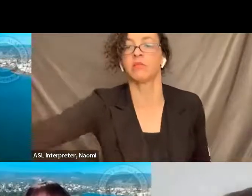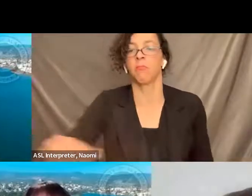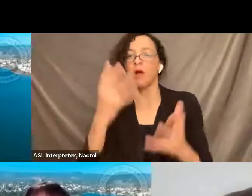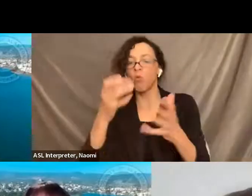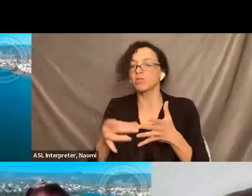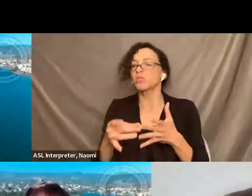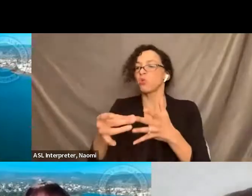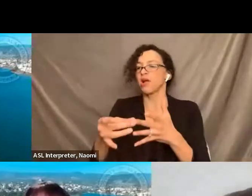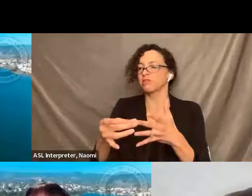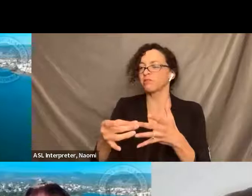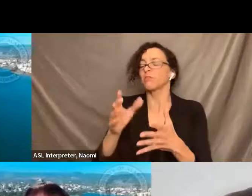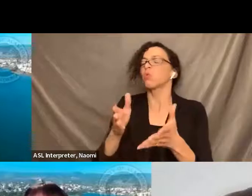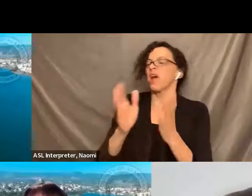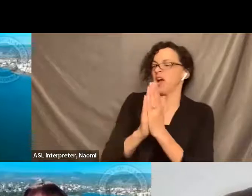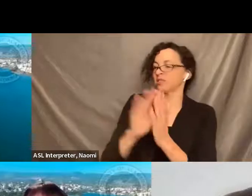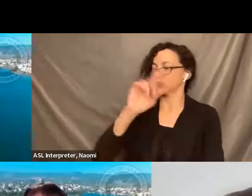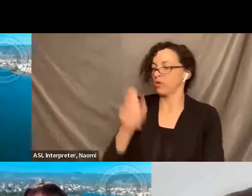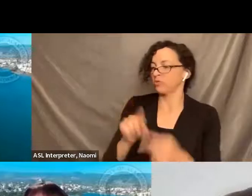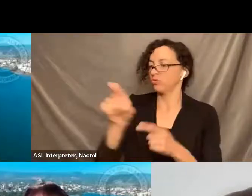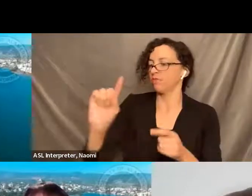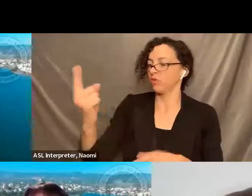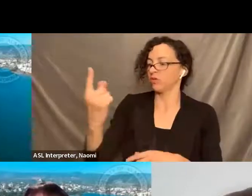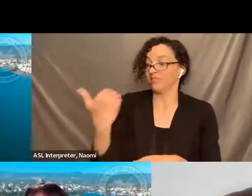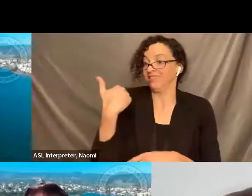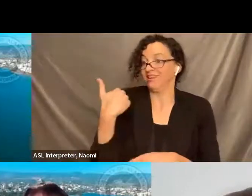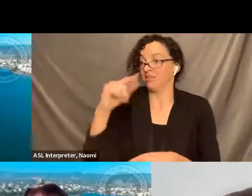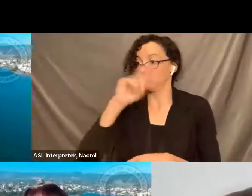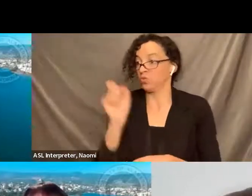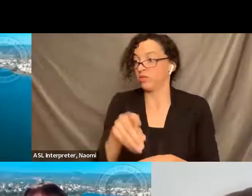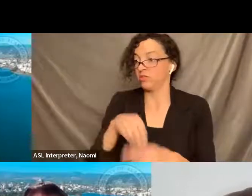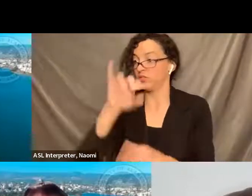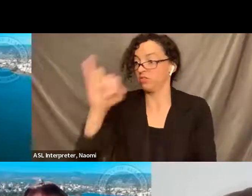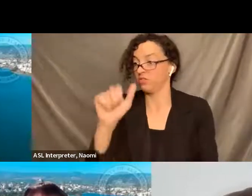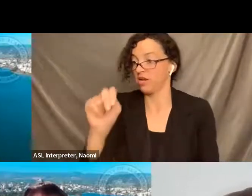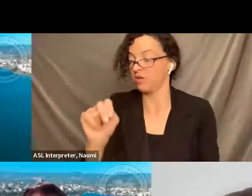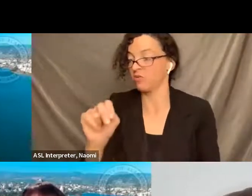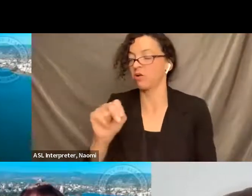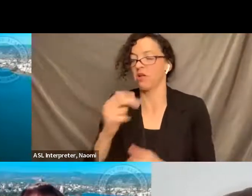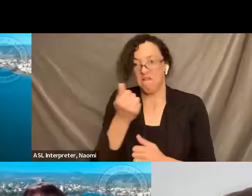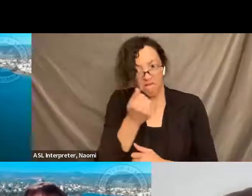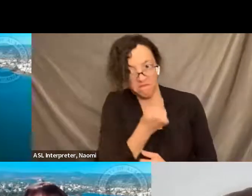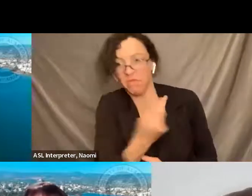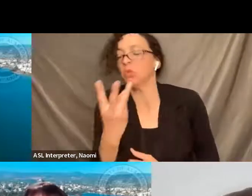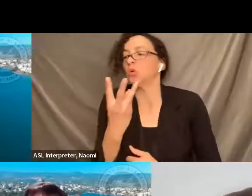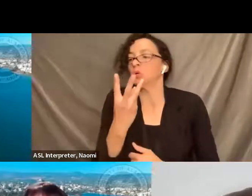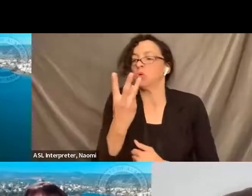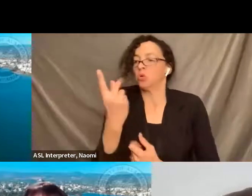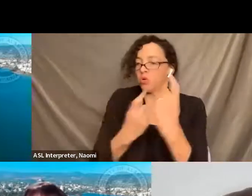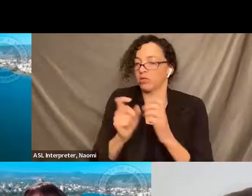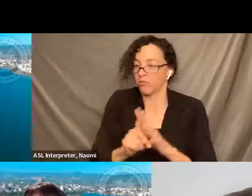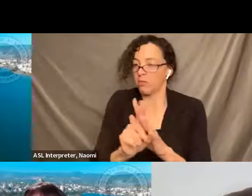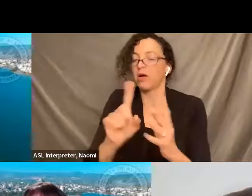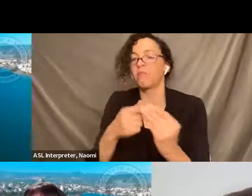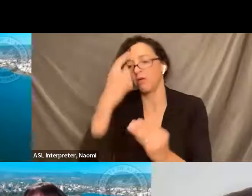session in January, we had quite a few questions around mental health crisis and what are